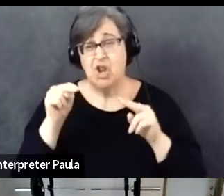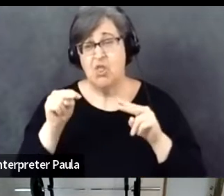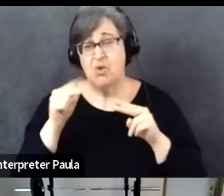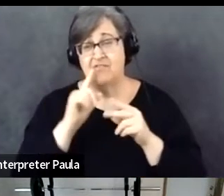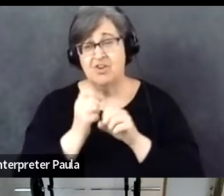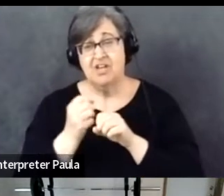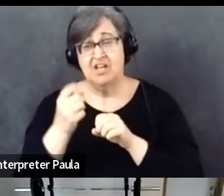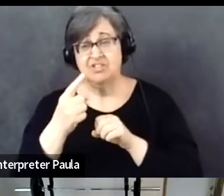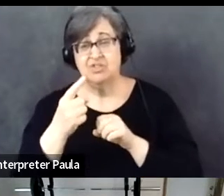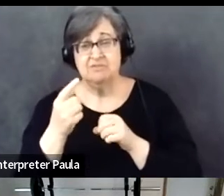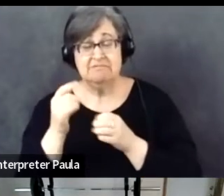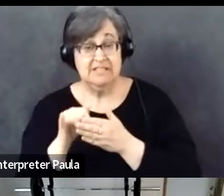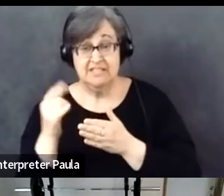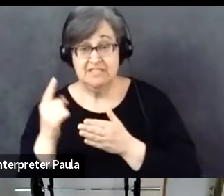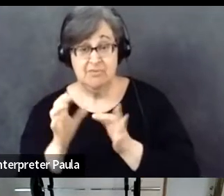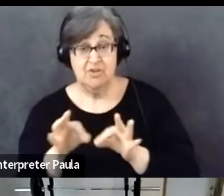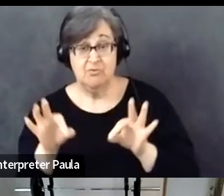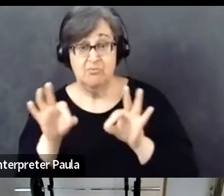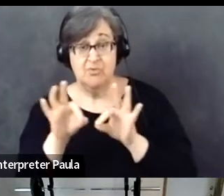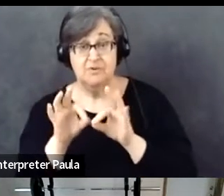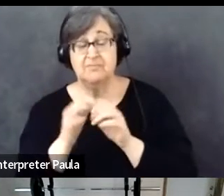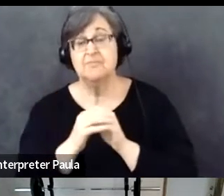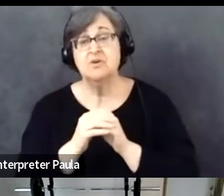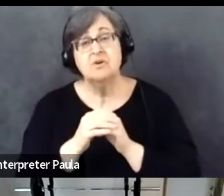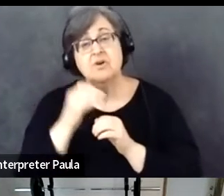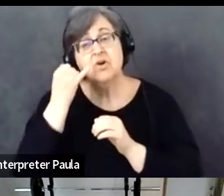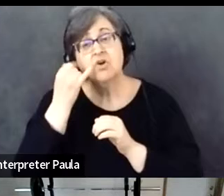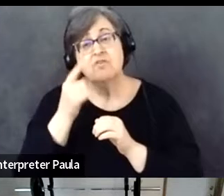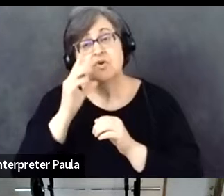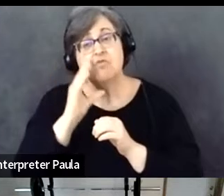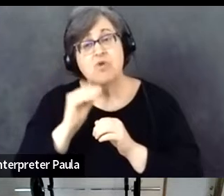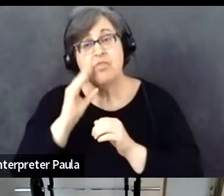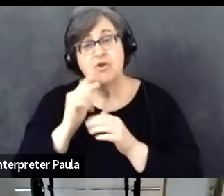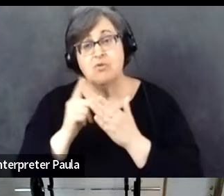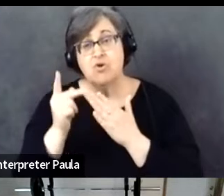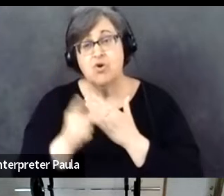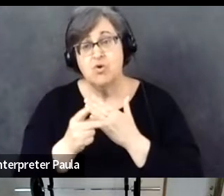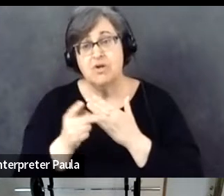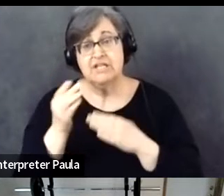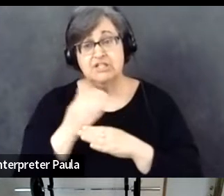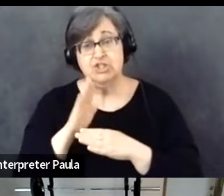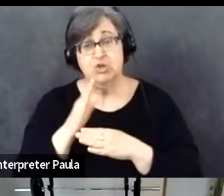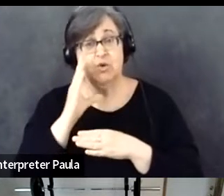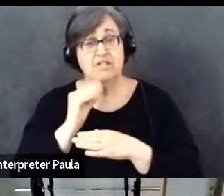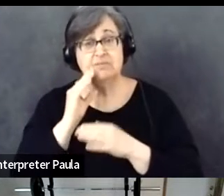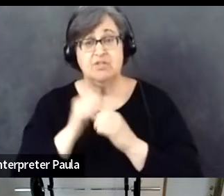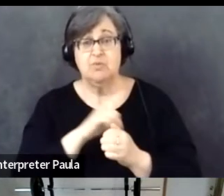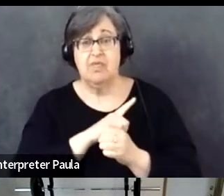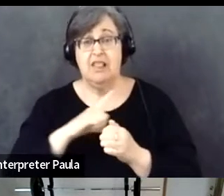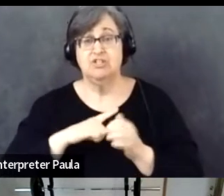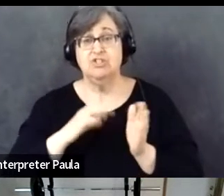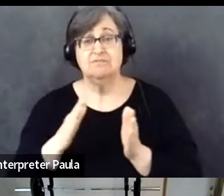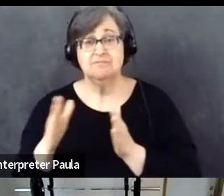year, if that's something that's important to you, or if you've been through the program and share those experiences with legislators. I